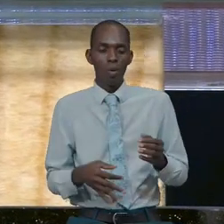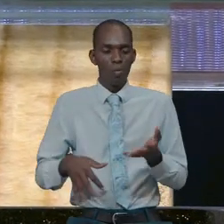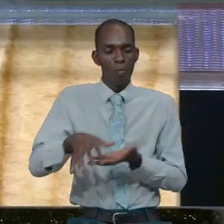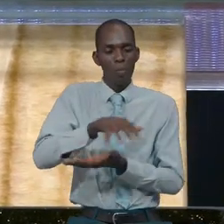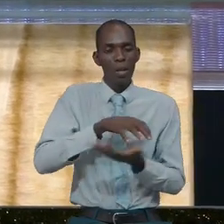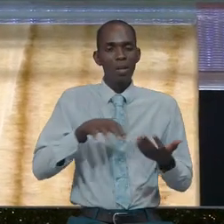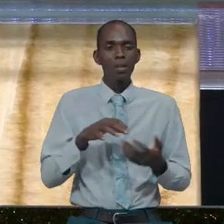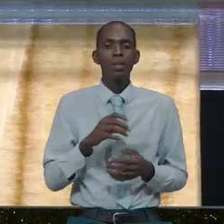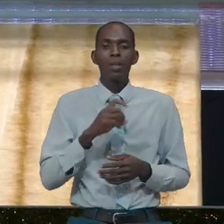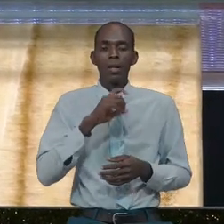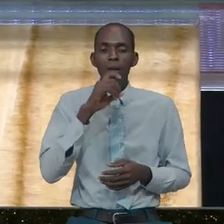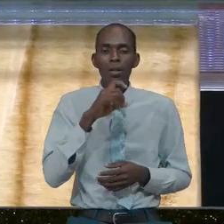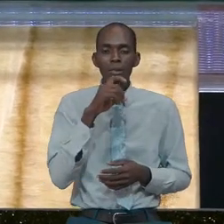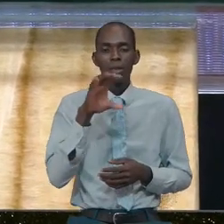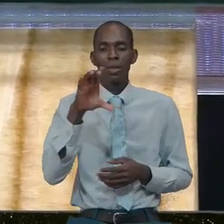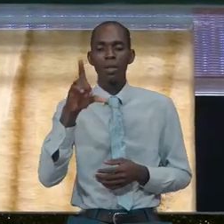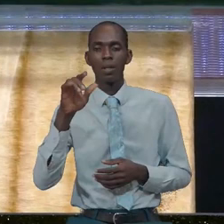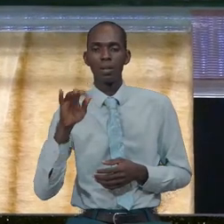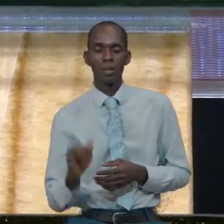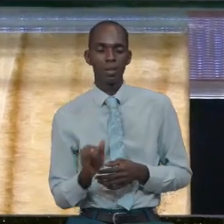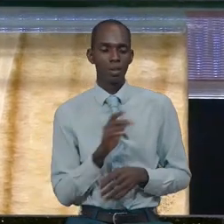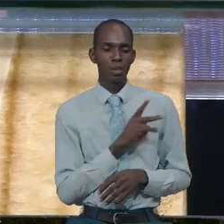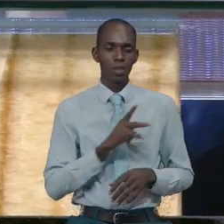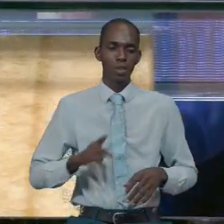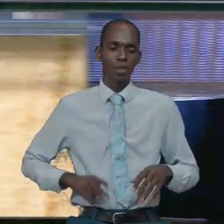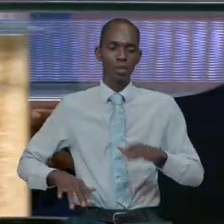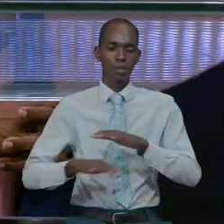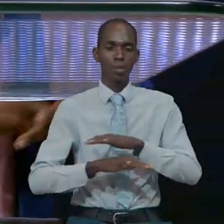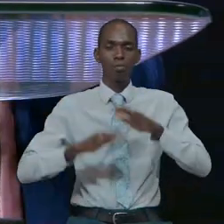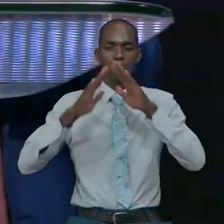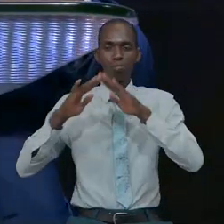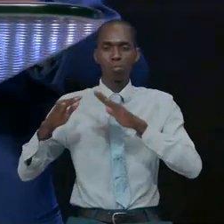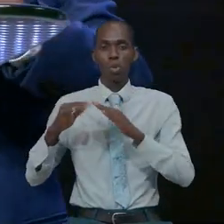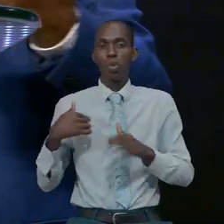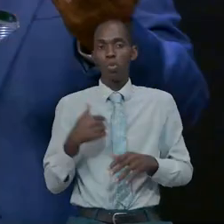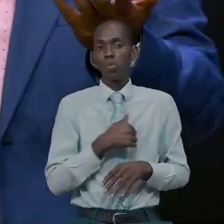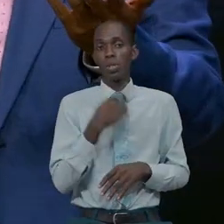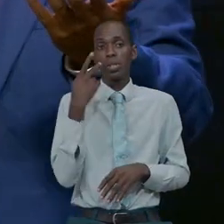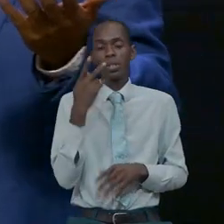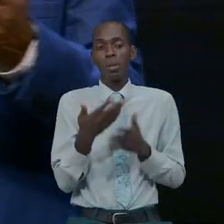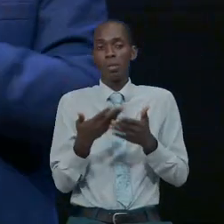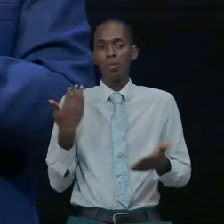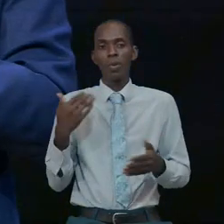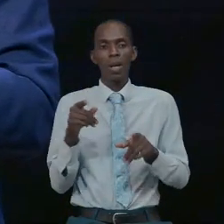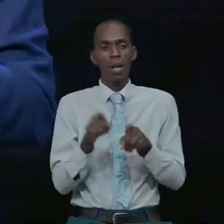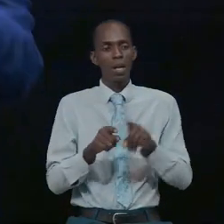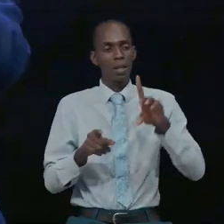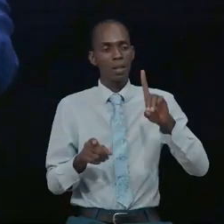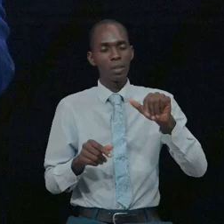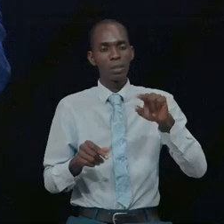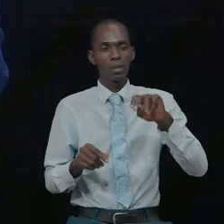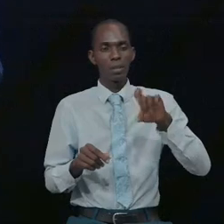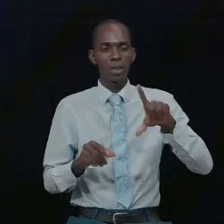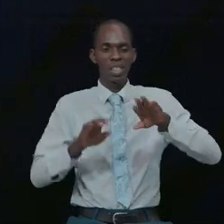clay iron kingdom communities. We've read about that. As said, Daniel interpreted the dream. He